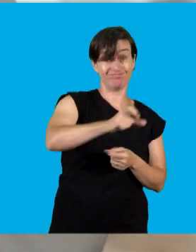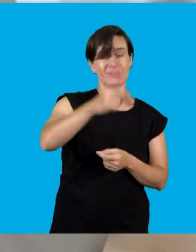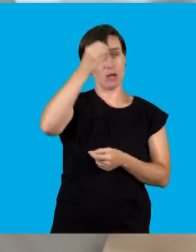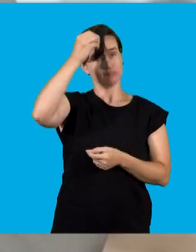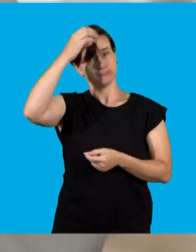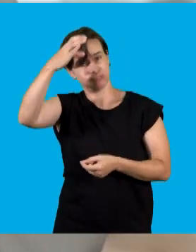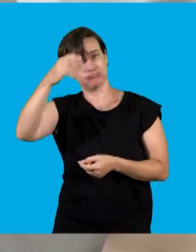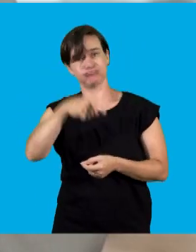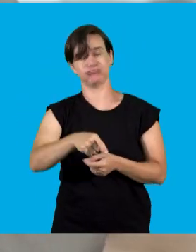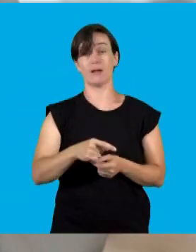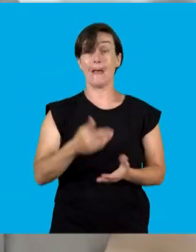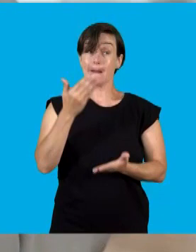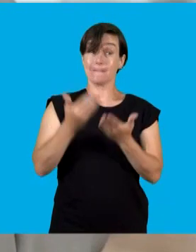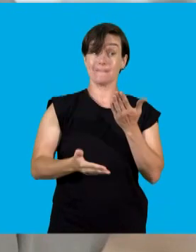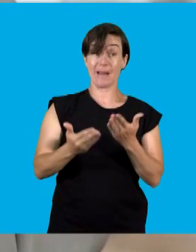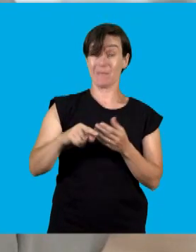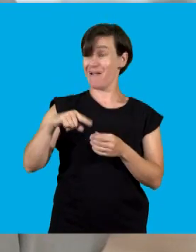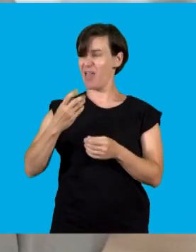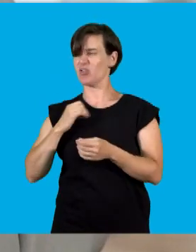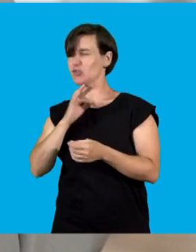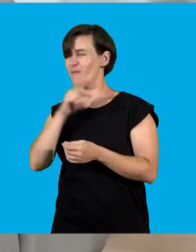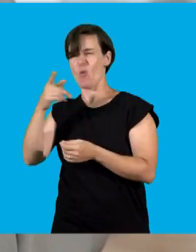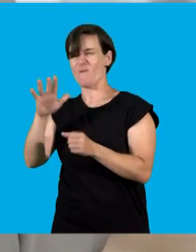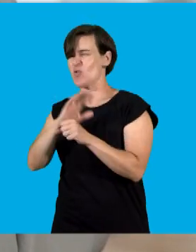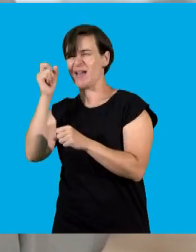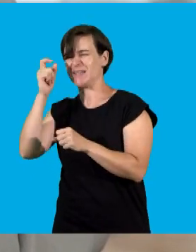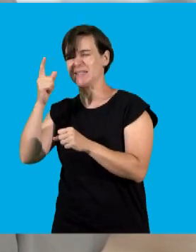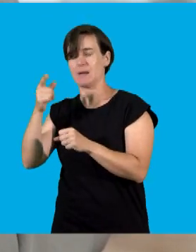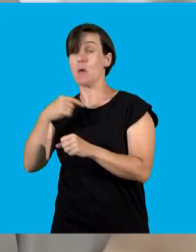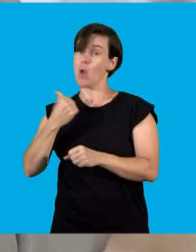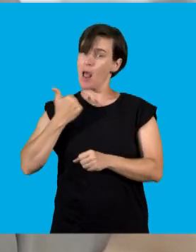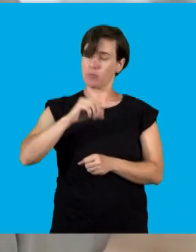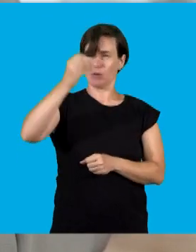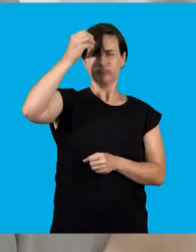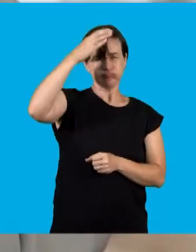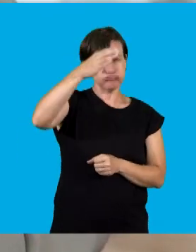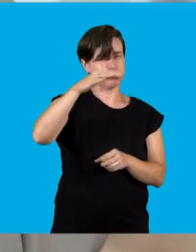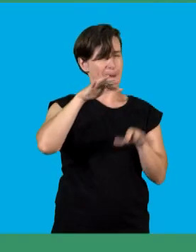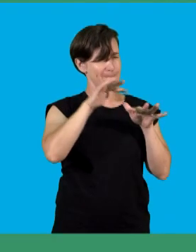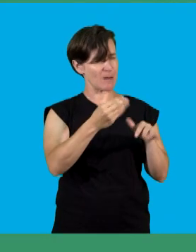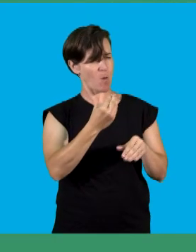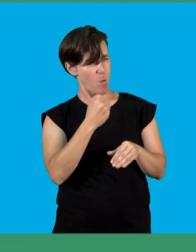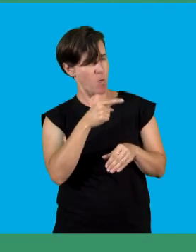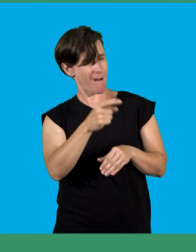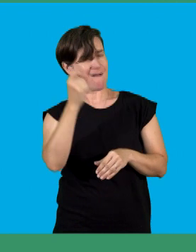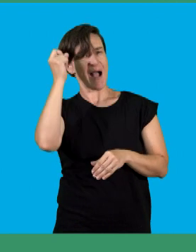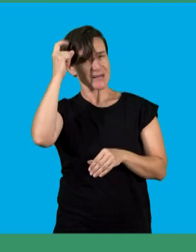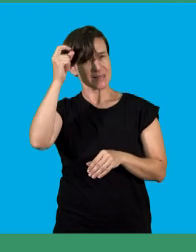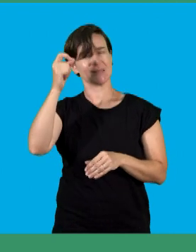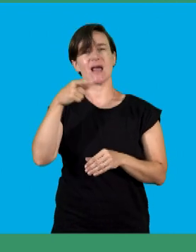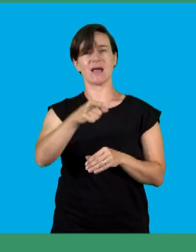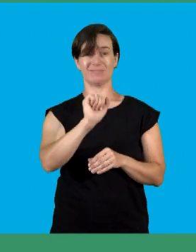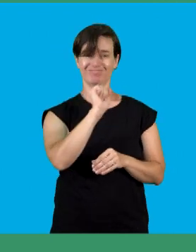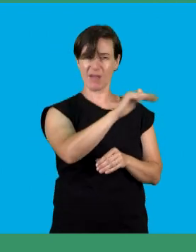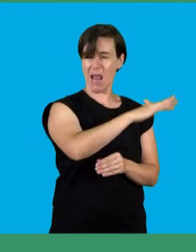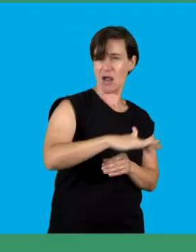that requires the people who are more knowledgeable to assist us. So in this instance, we'll have to bring experts. And the minute we do that, it is